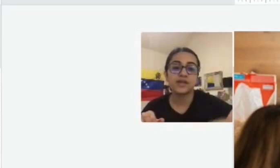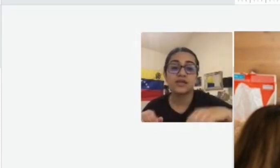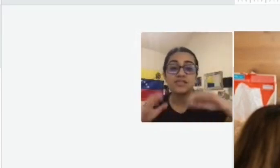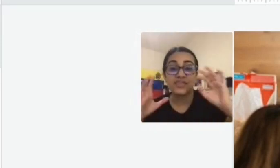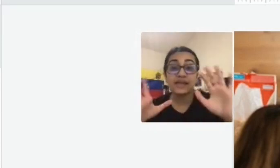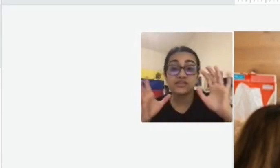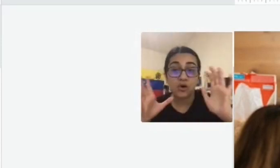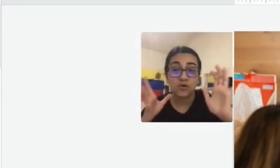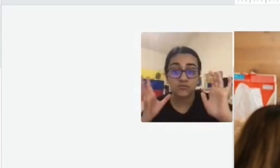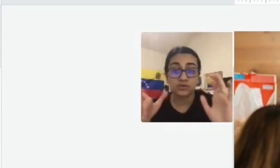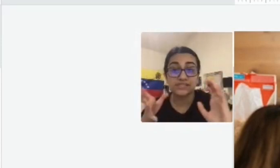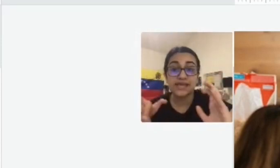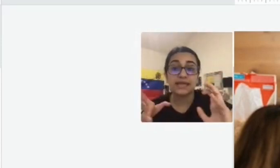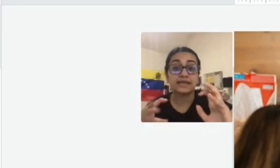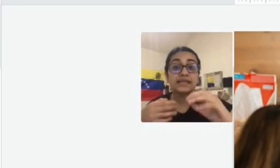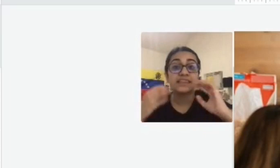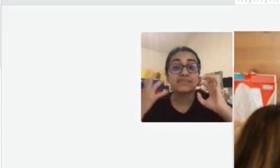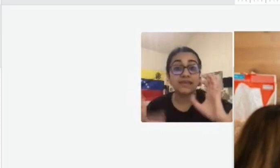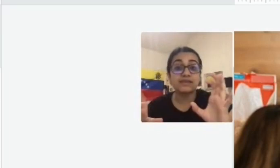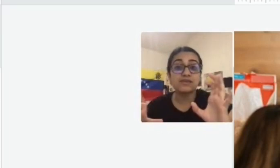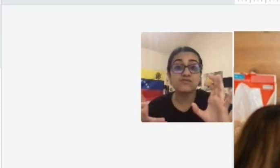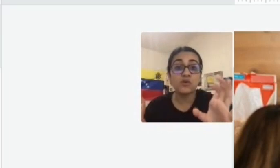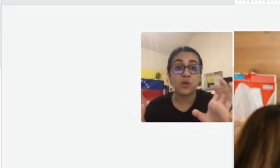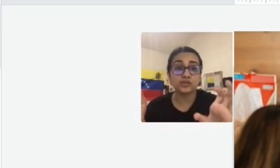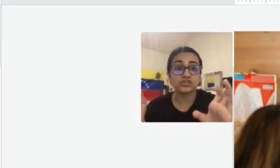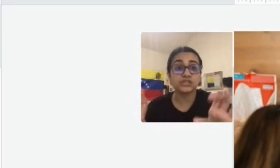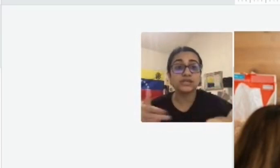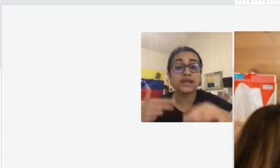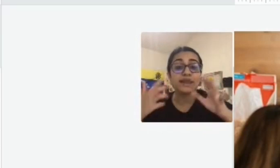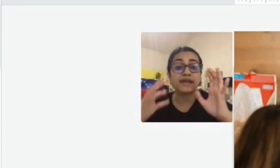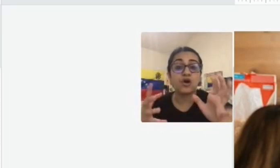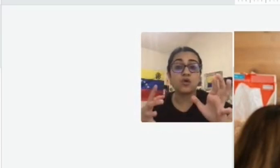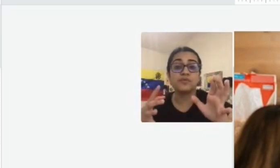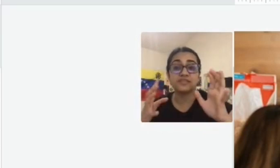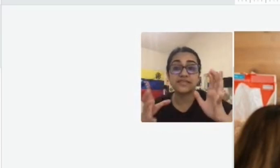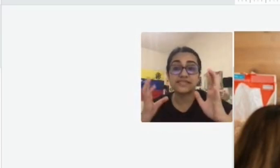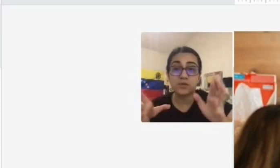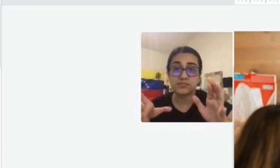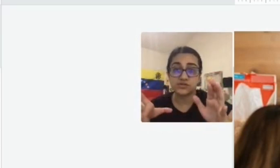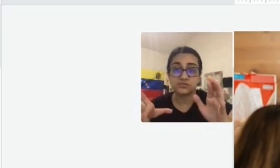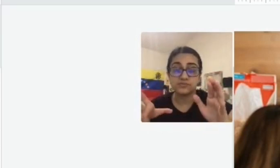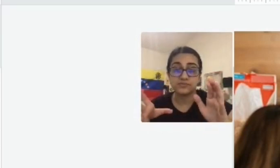Awesome! That is all for today. Thank you for watching, and I hope this helped you.